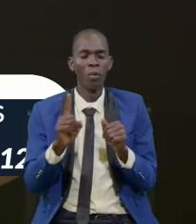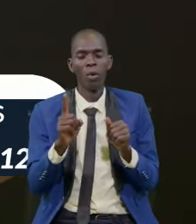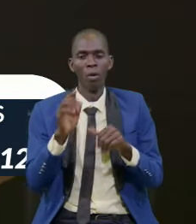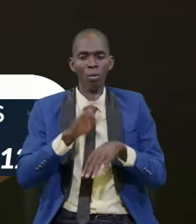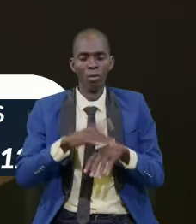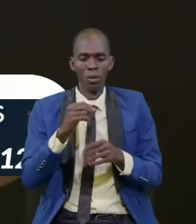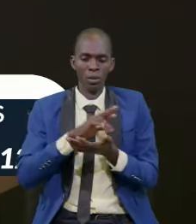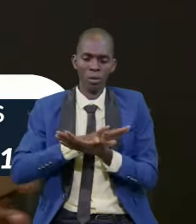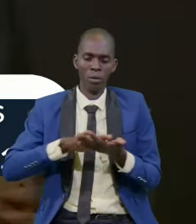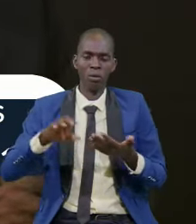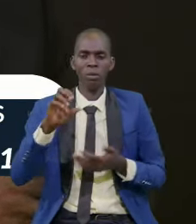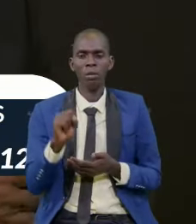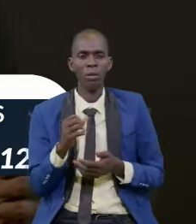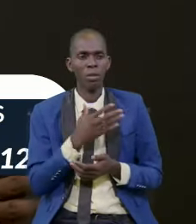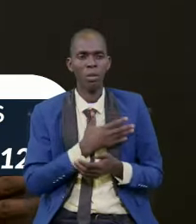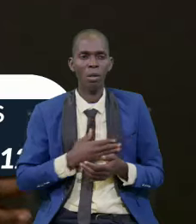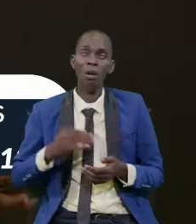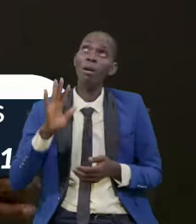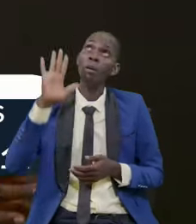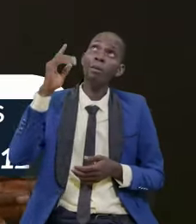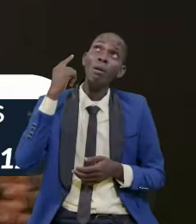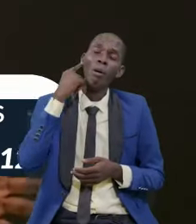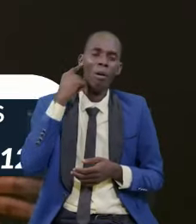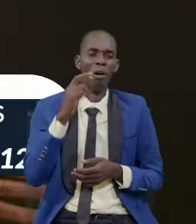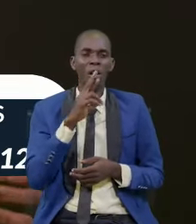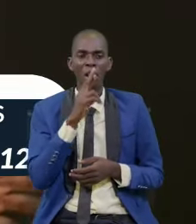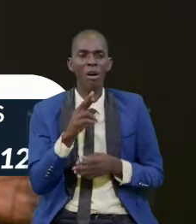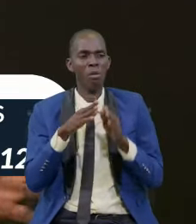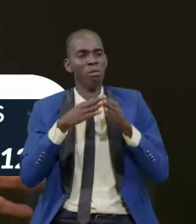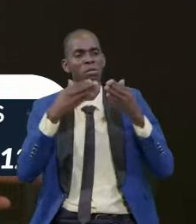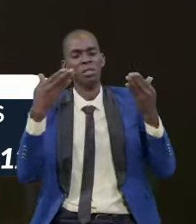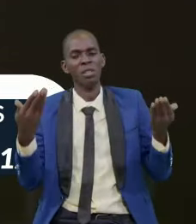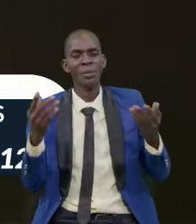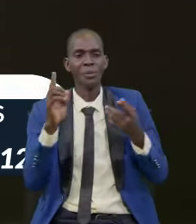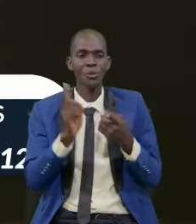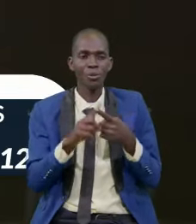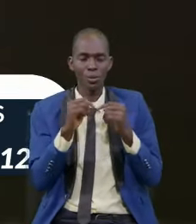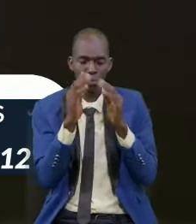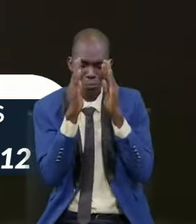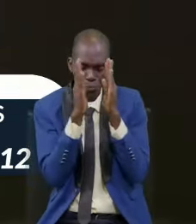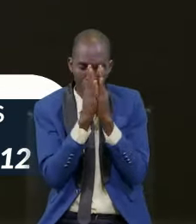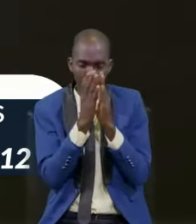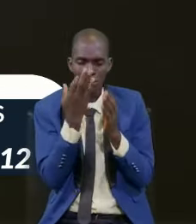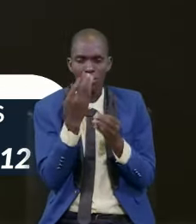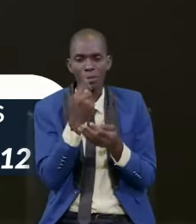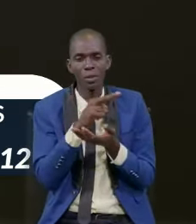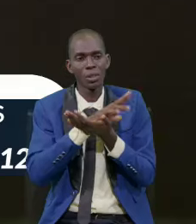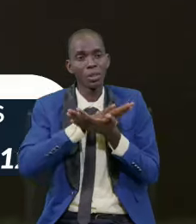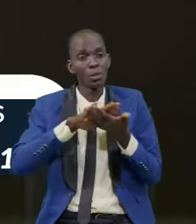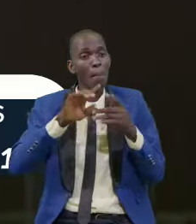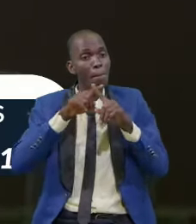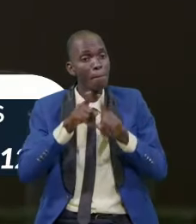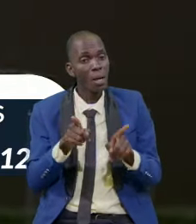righteous, and his ears are open unto their prayers, but